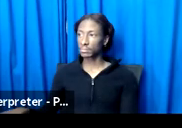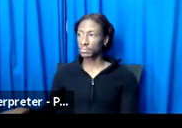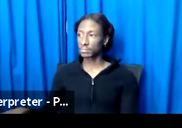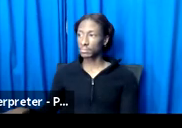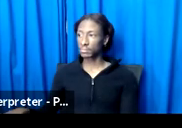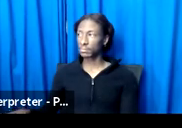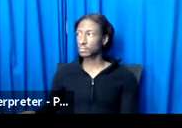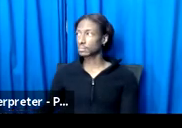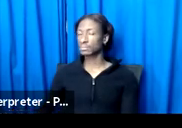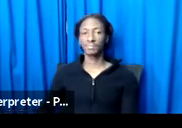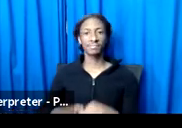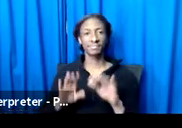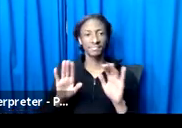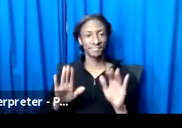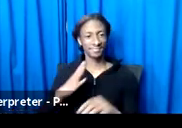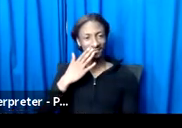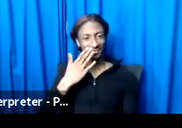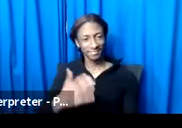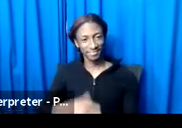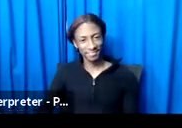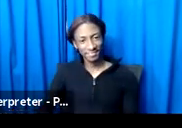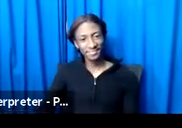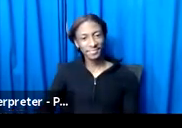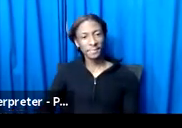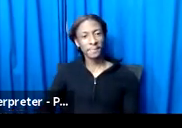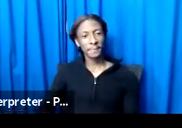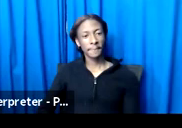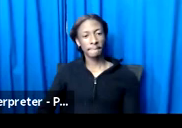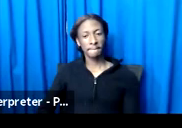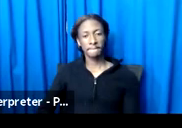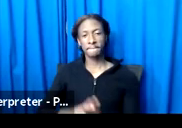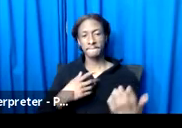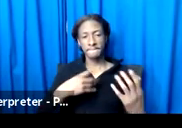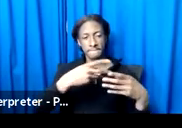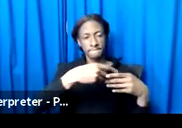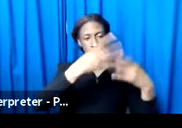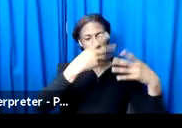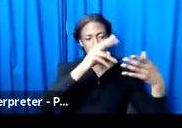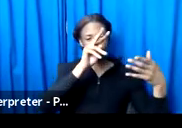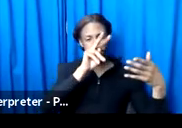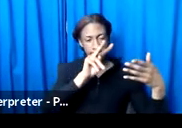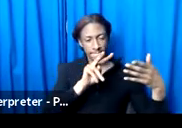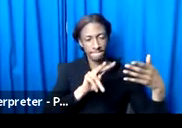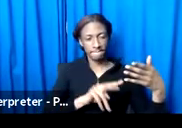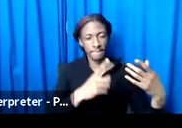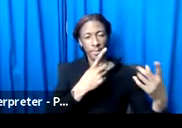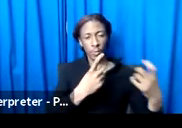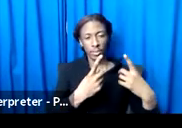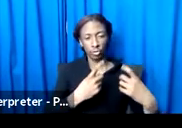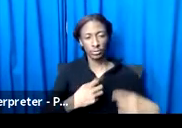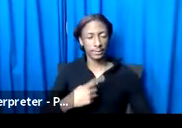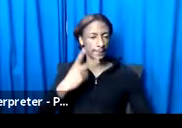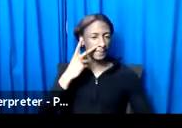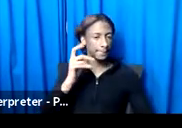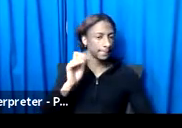Great, thank you so much. Just looking through the questions to see if there's anything that has not